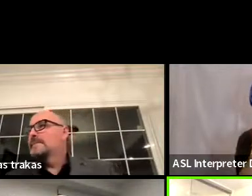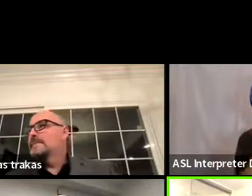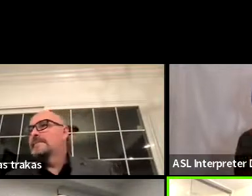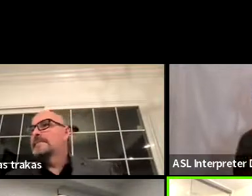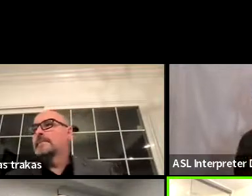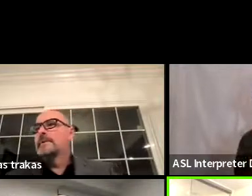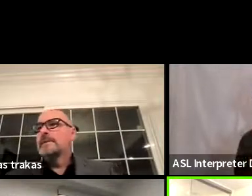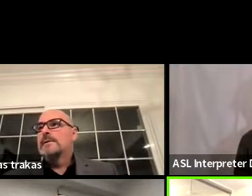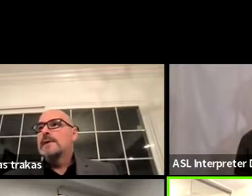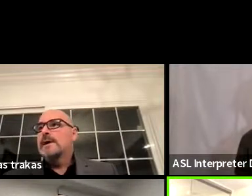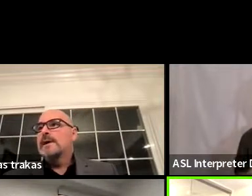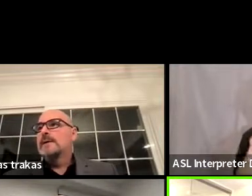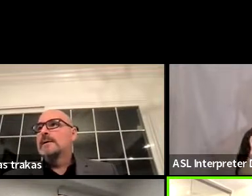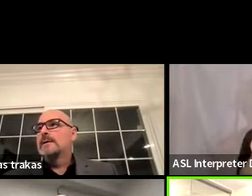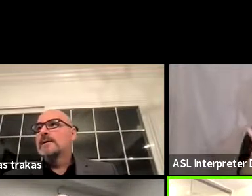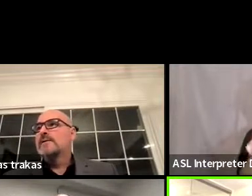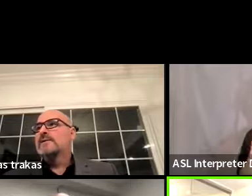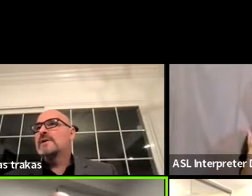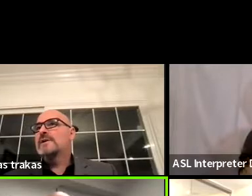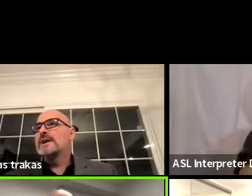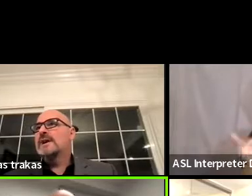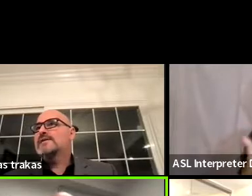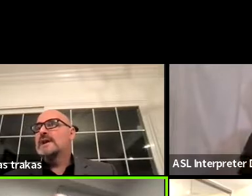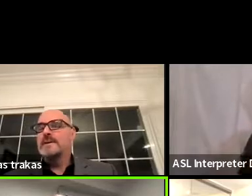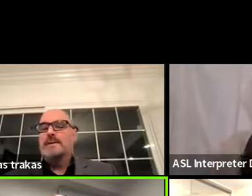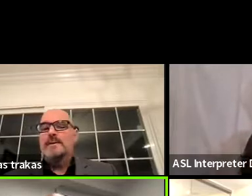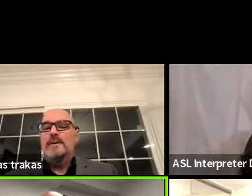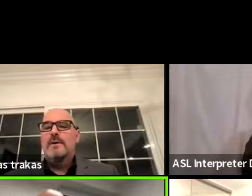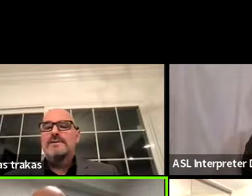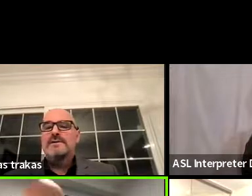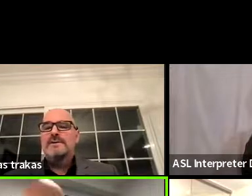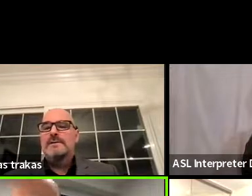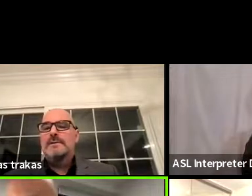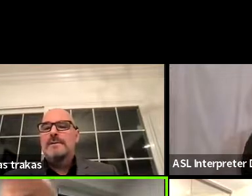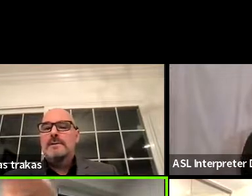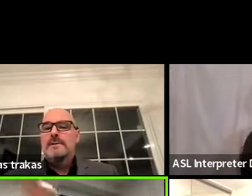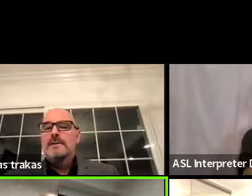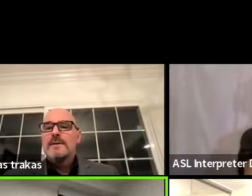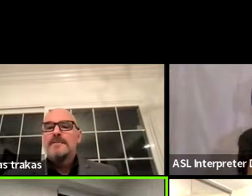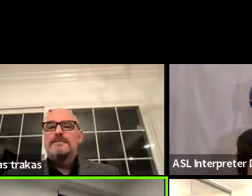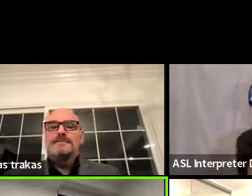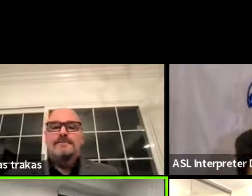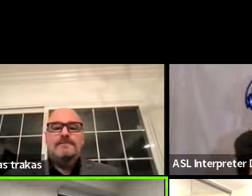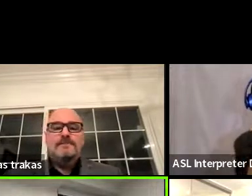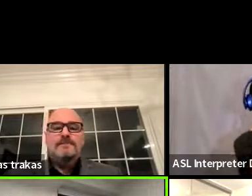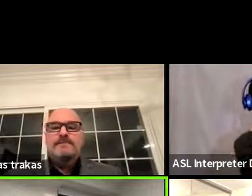David, do you want to start? No, I'll defer to you, Peggy. Okay. I think we've